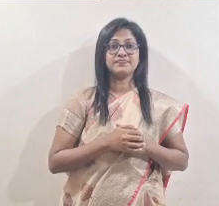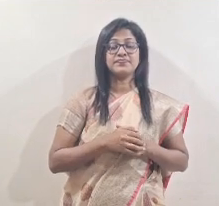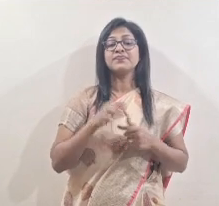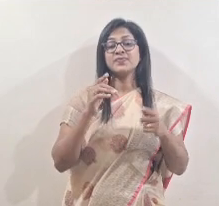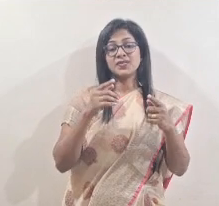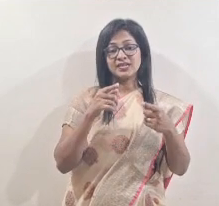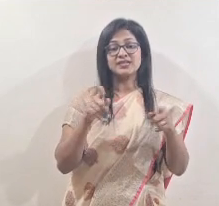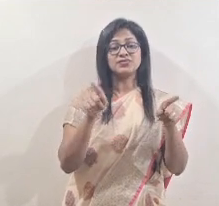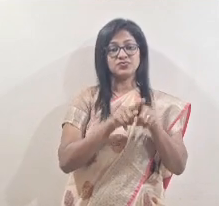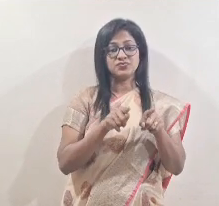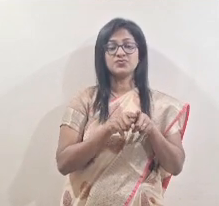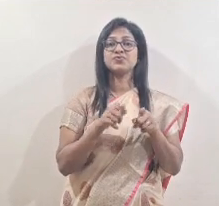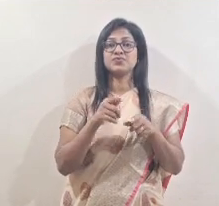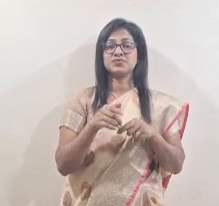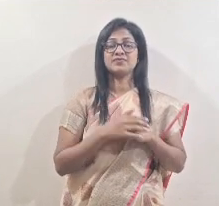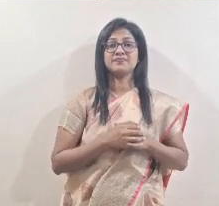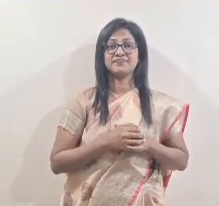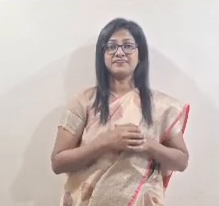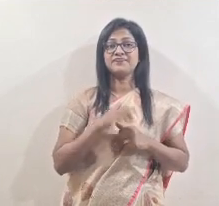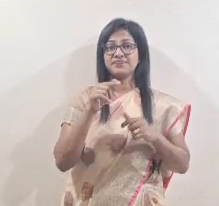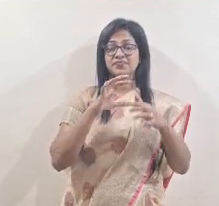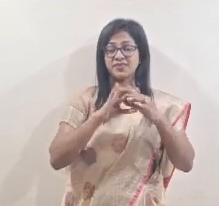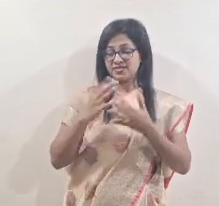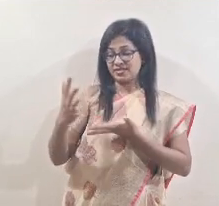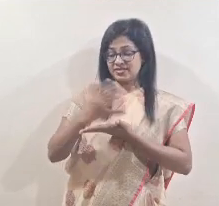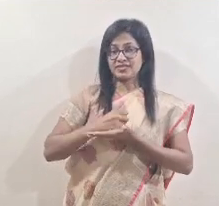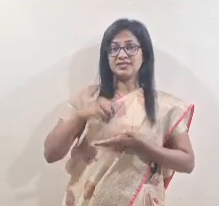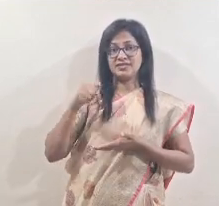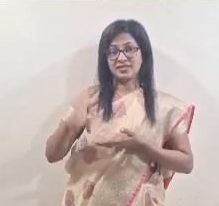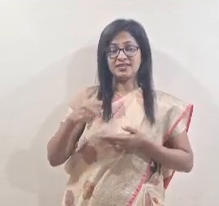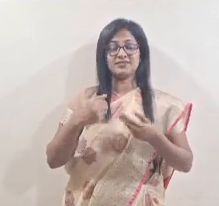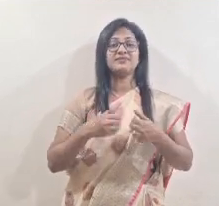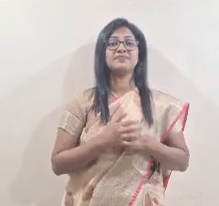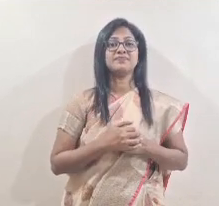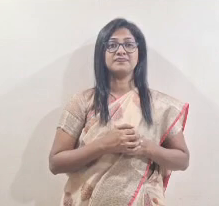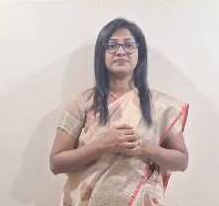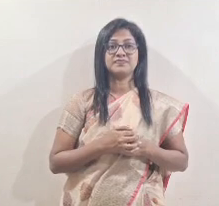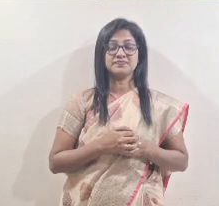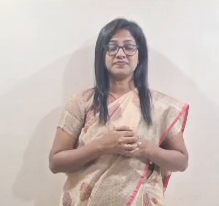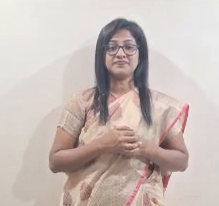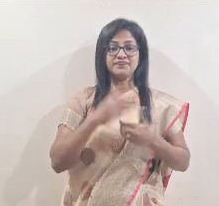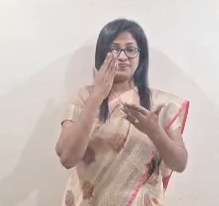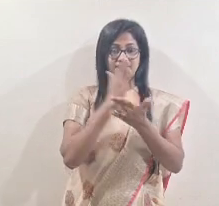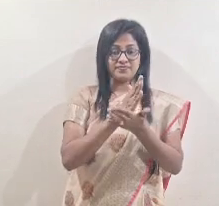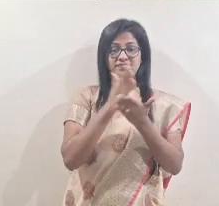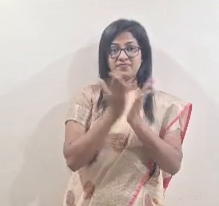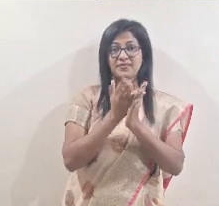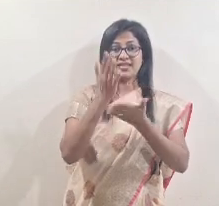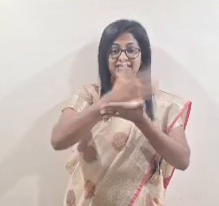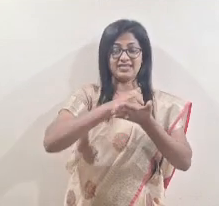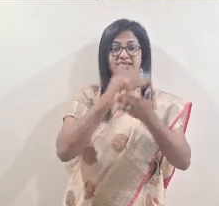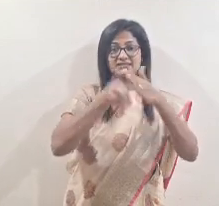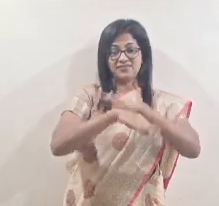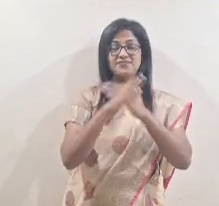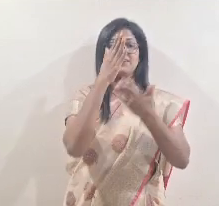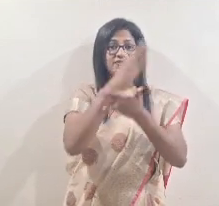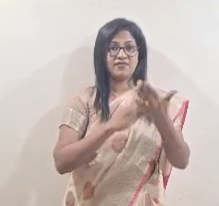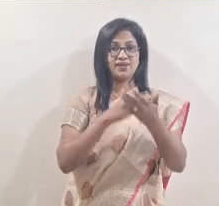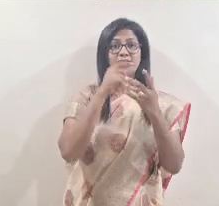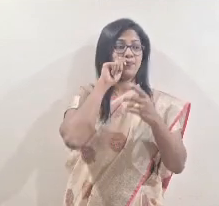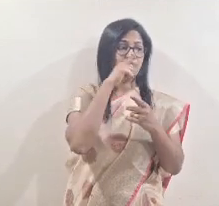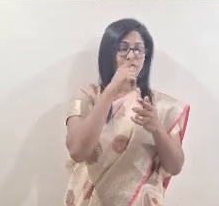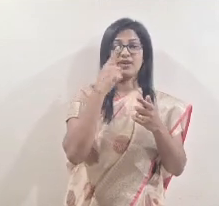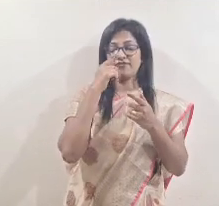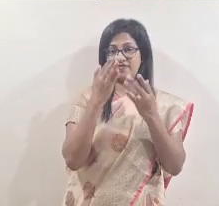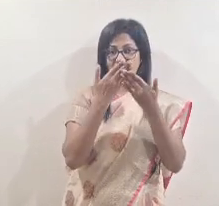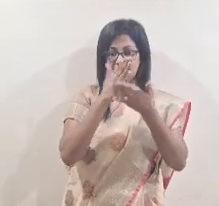And so for this data, I have divided the data into male and female